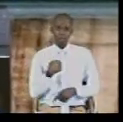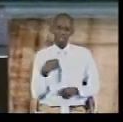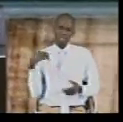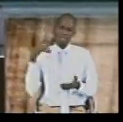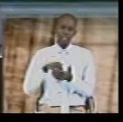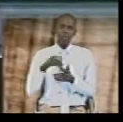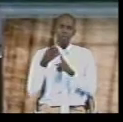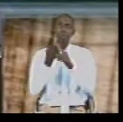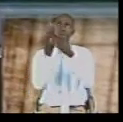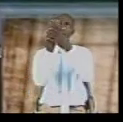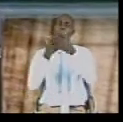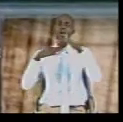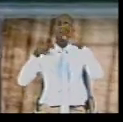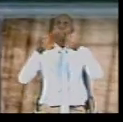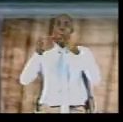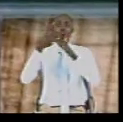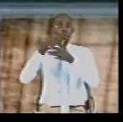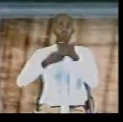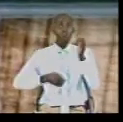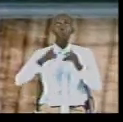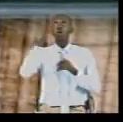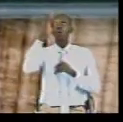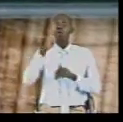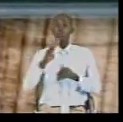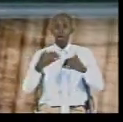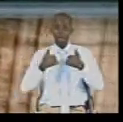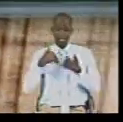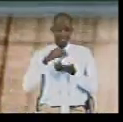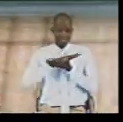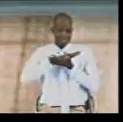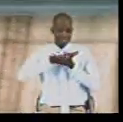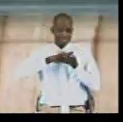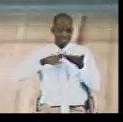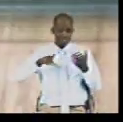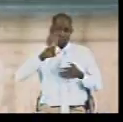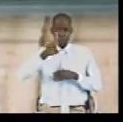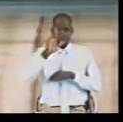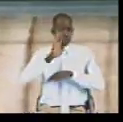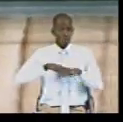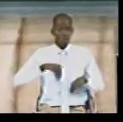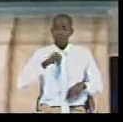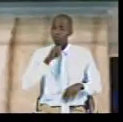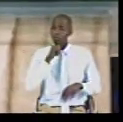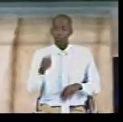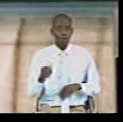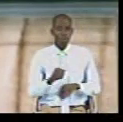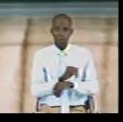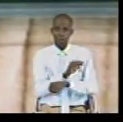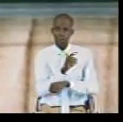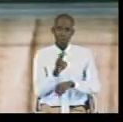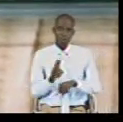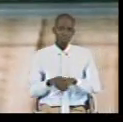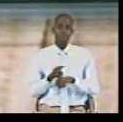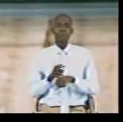heaven. What God has cleansed, that call not thou common. Then